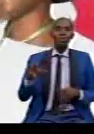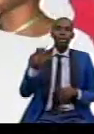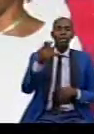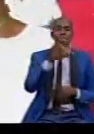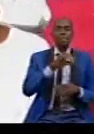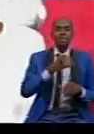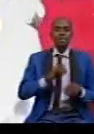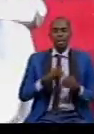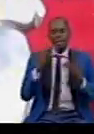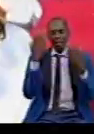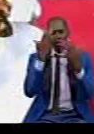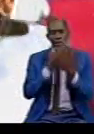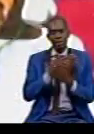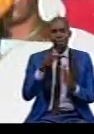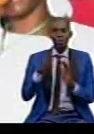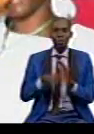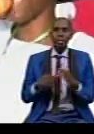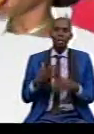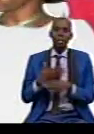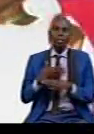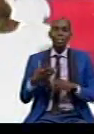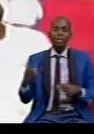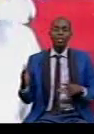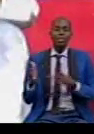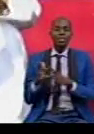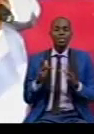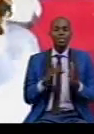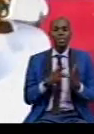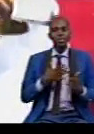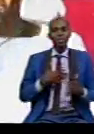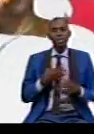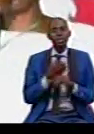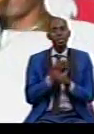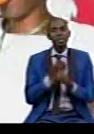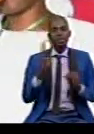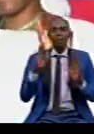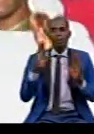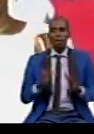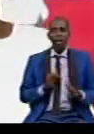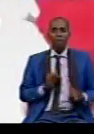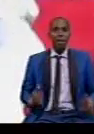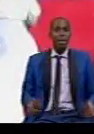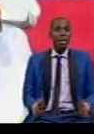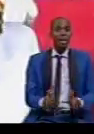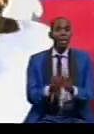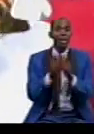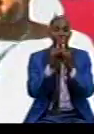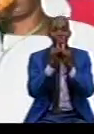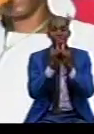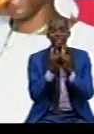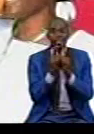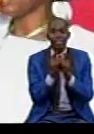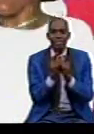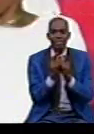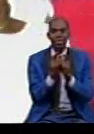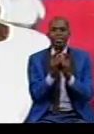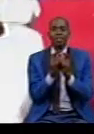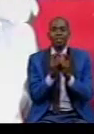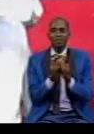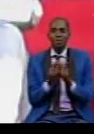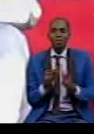back again to this Alpha location for another GCK, you will still